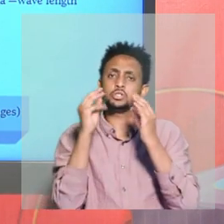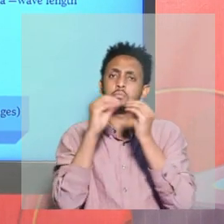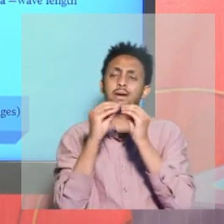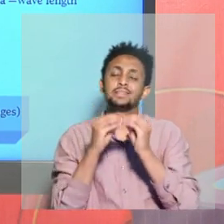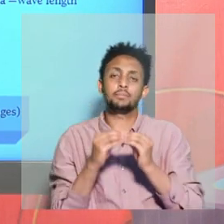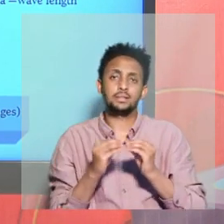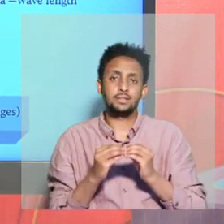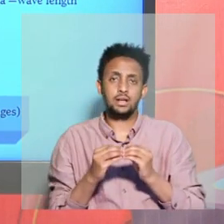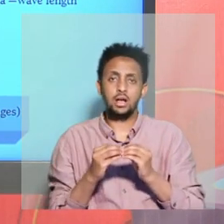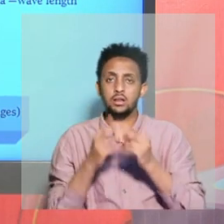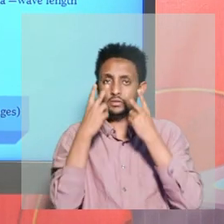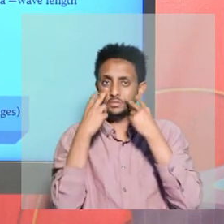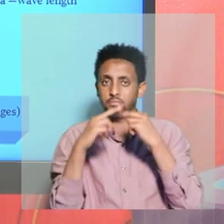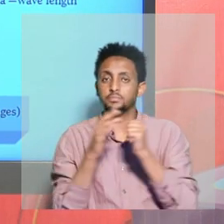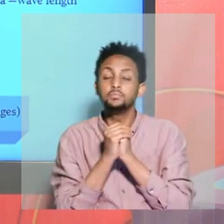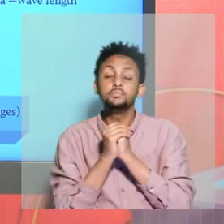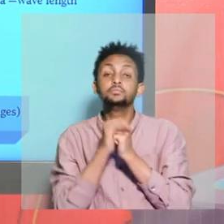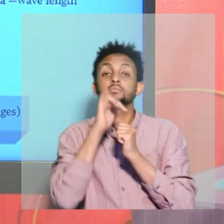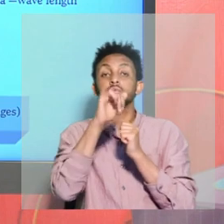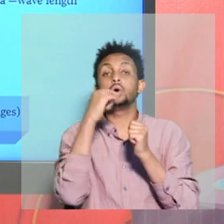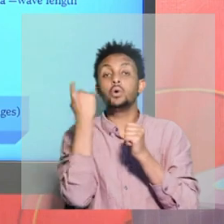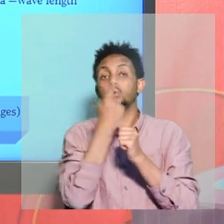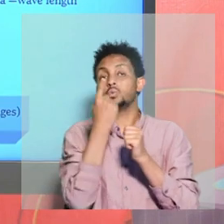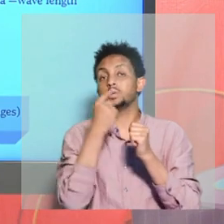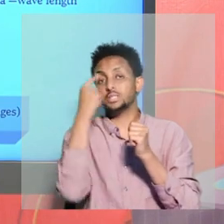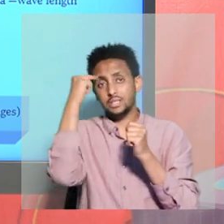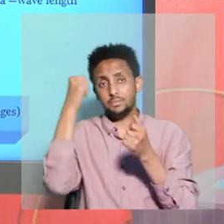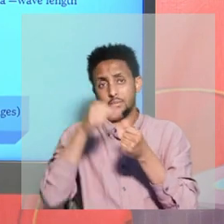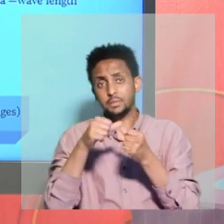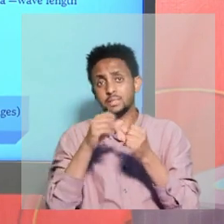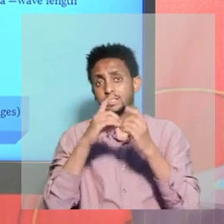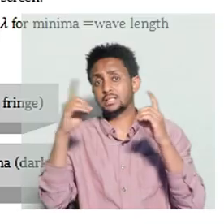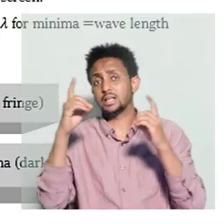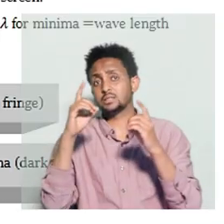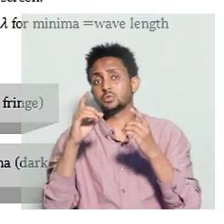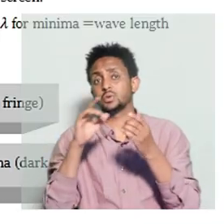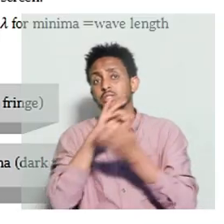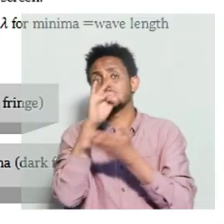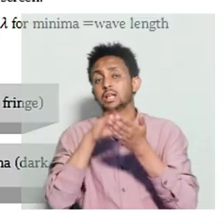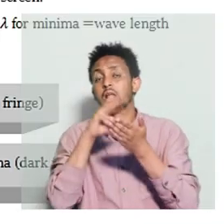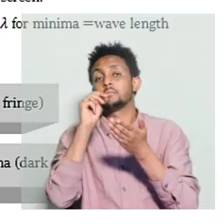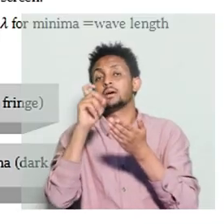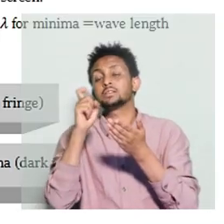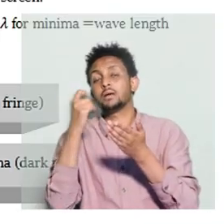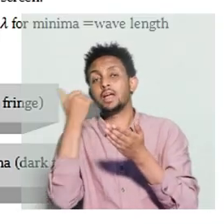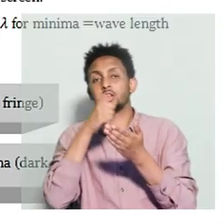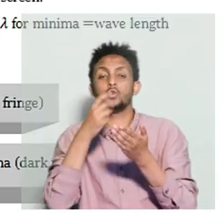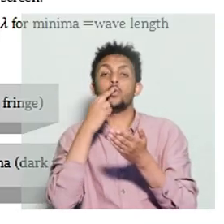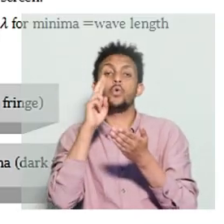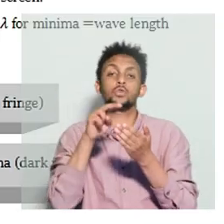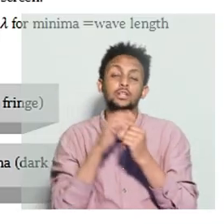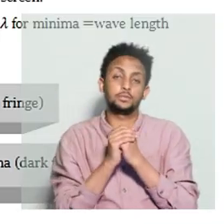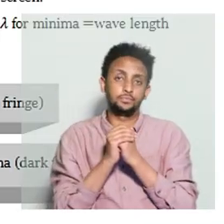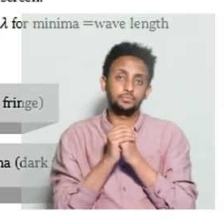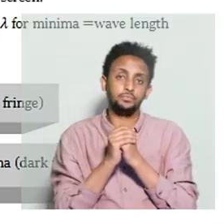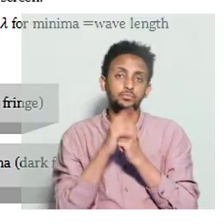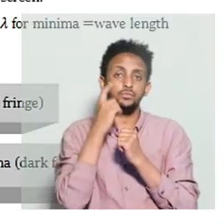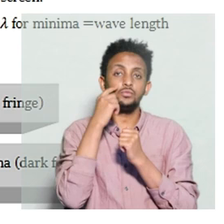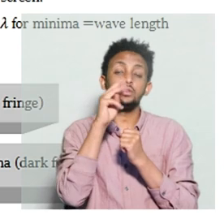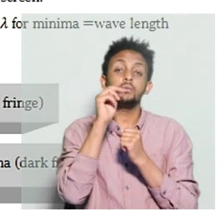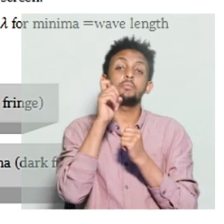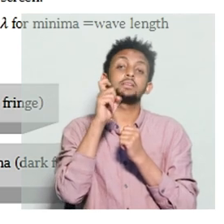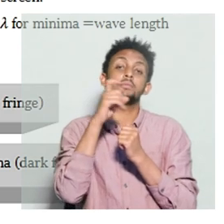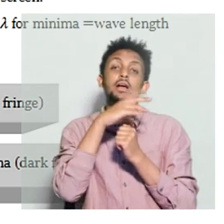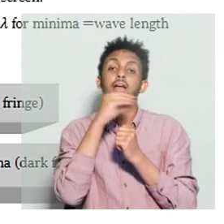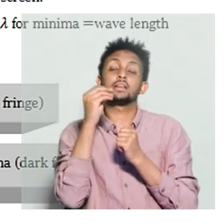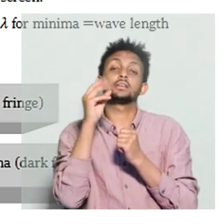mathematical approach. Y is always, remember that, the distance between the central maxima to any order of the maxima